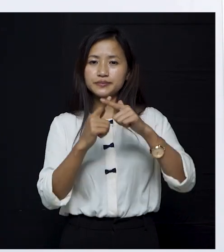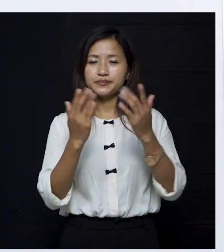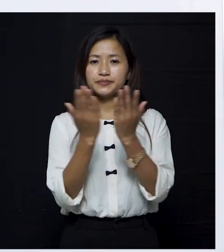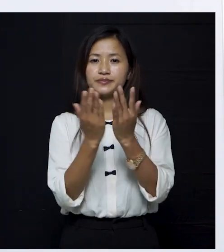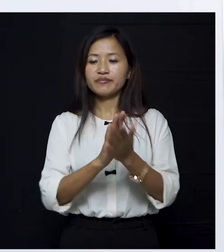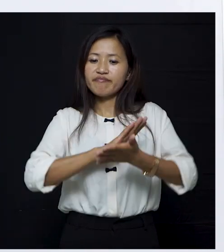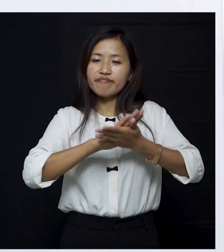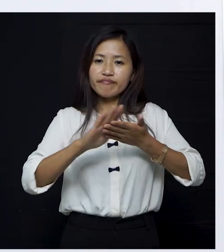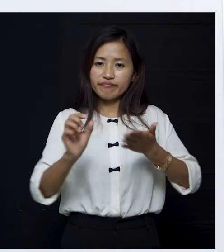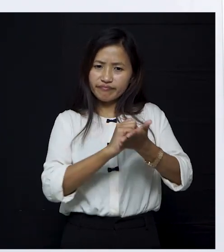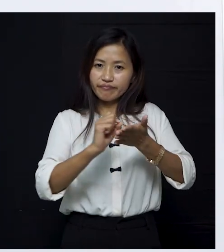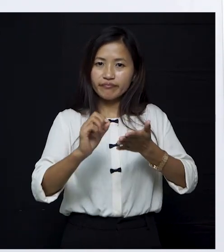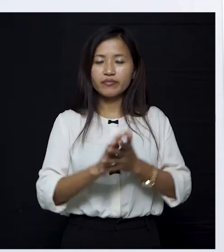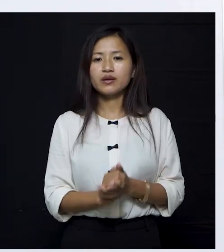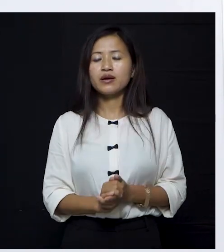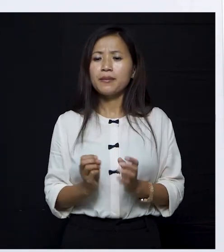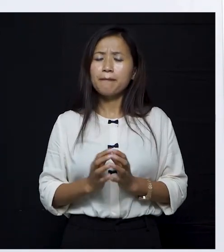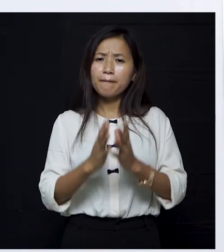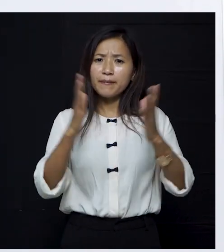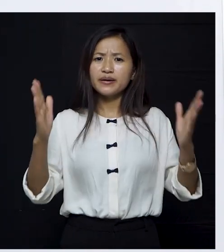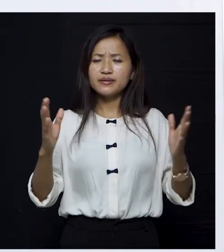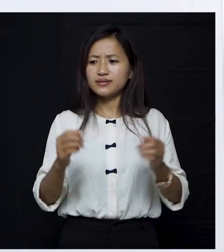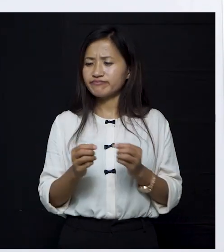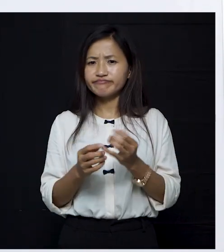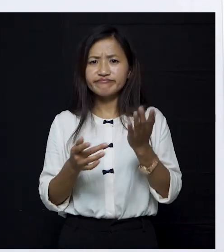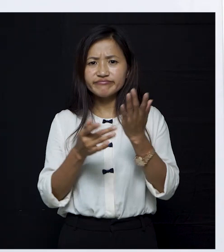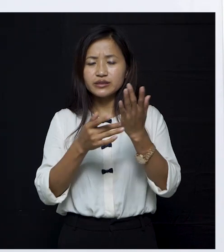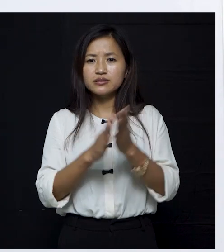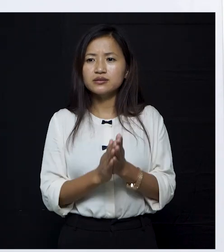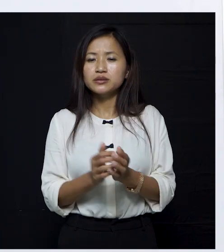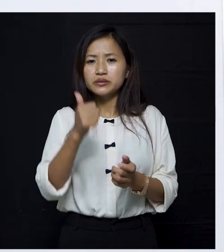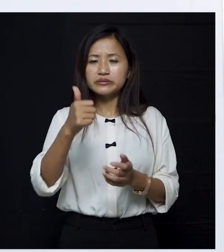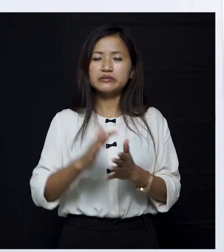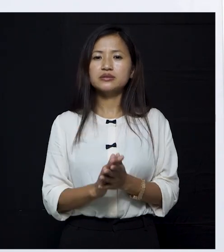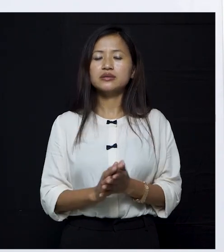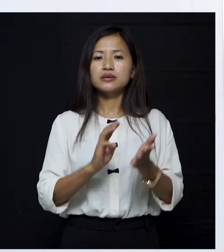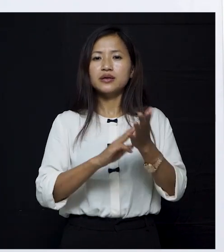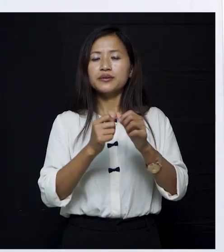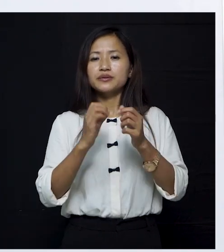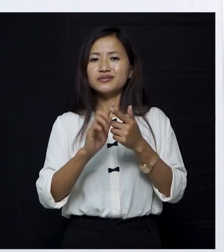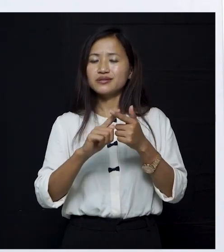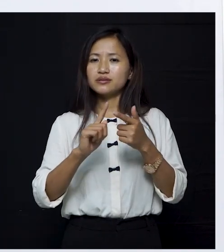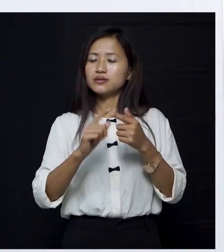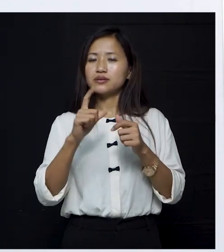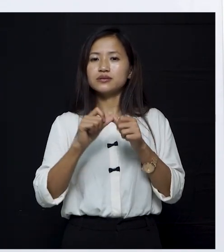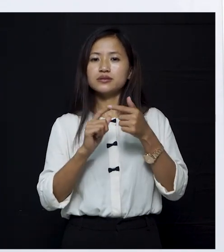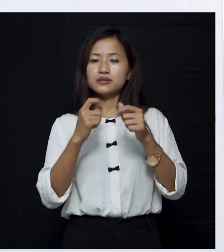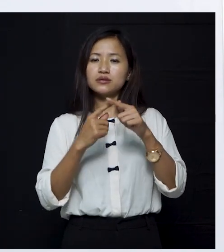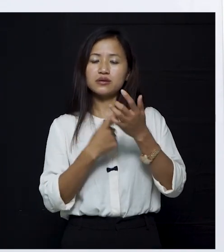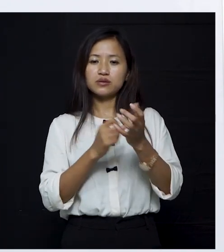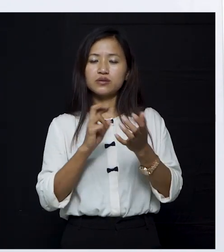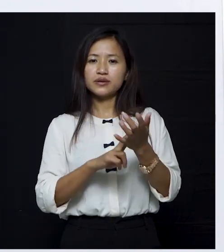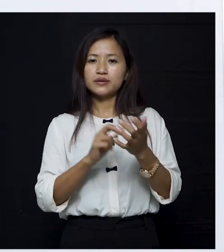is written clearly, that is many electronic goods. Here we are talking about mainly to do with electronic goods, okay? Electronic